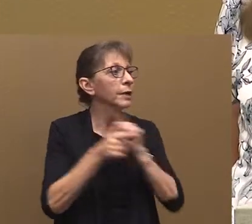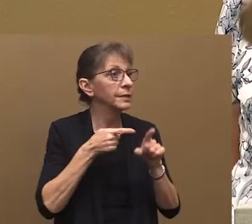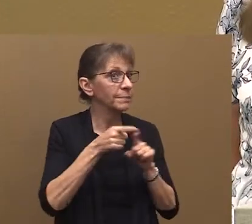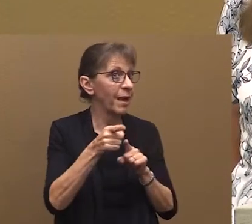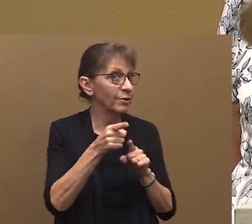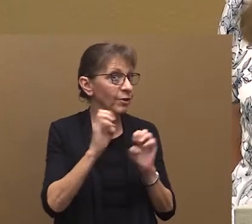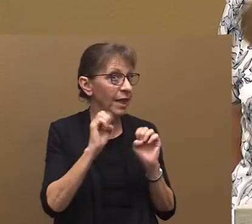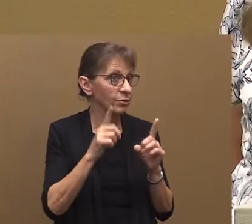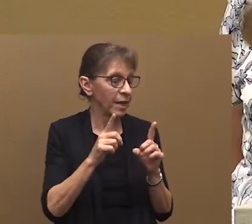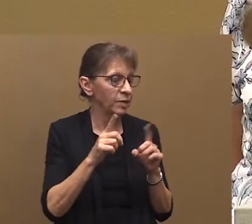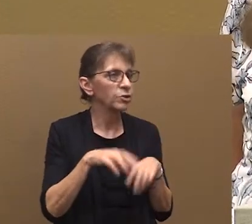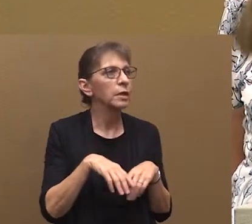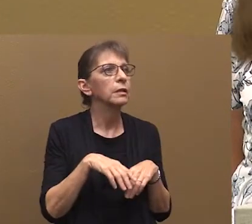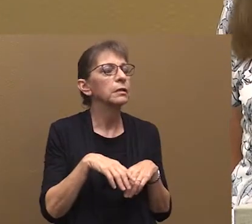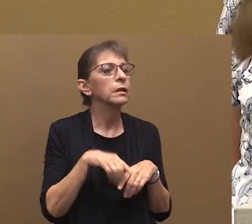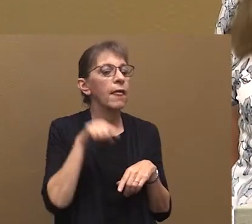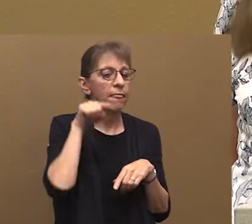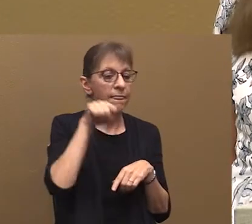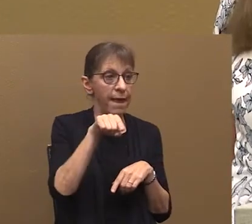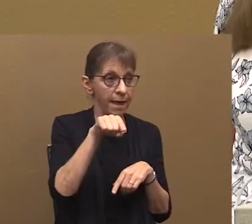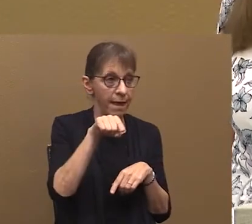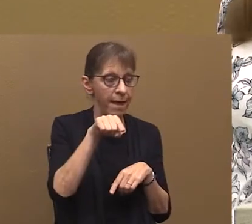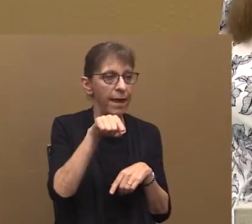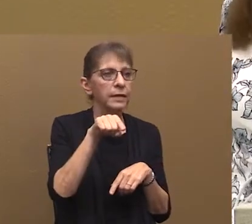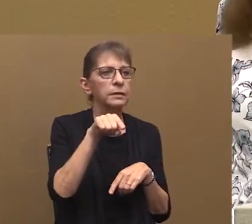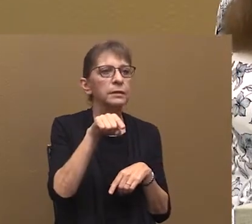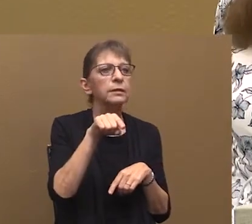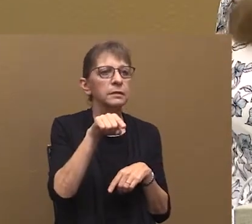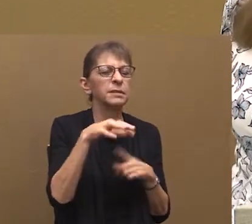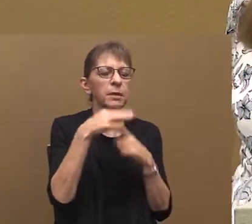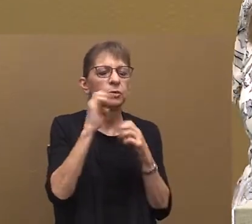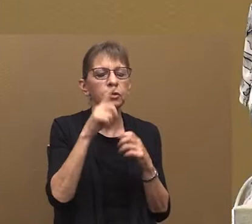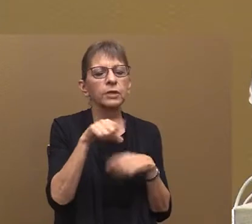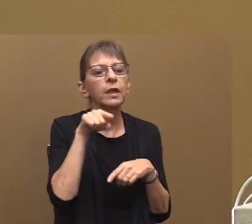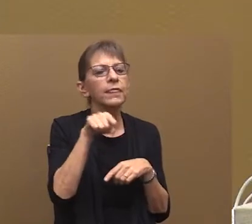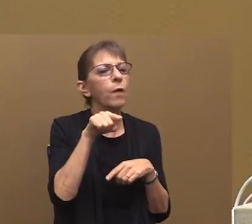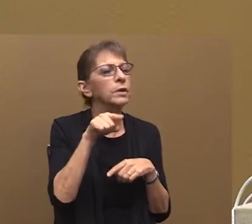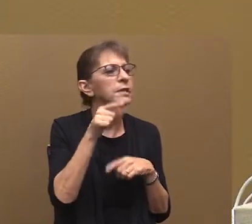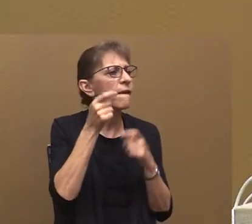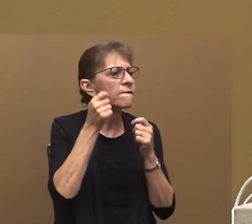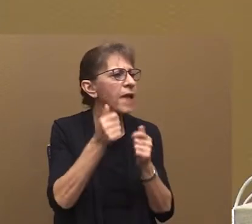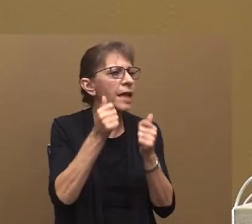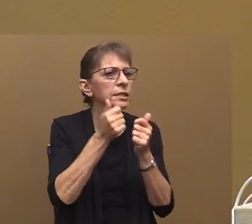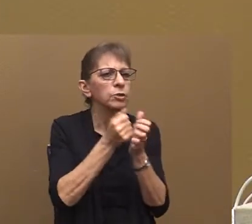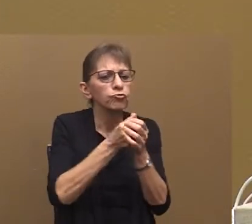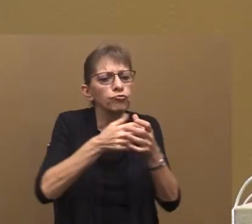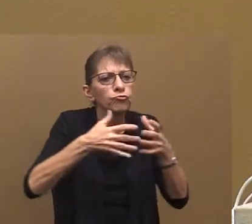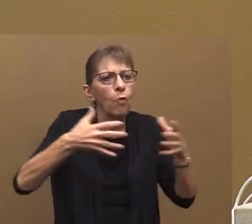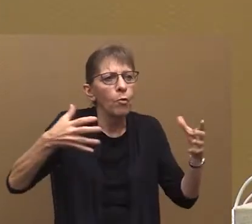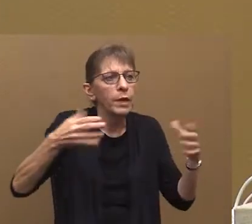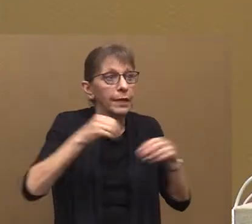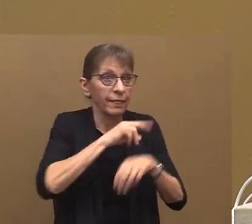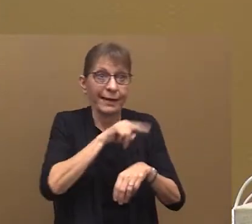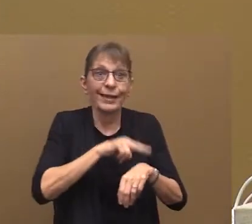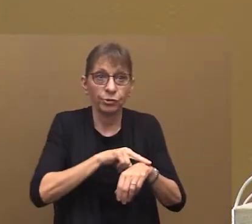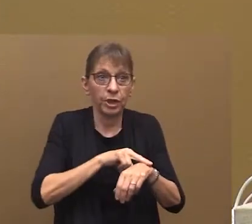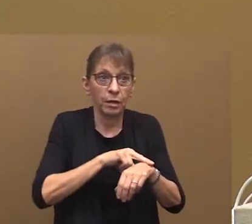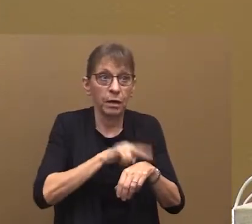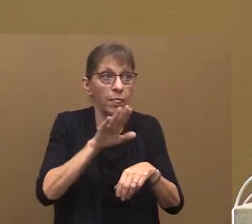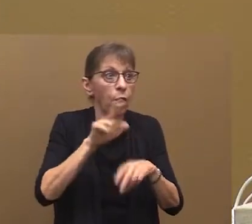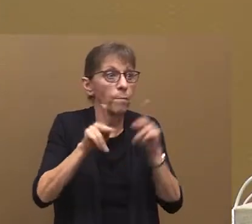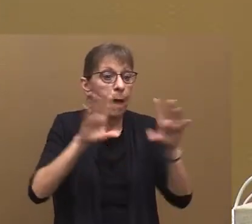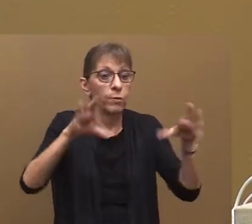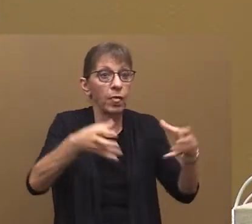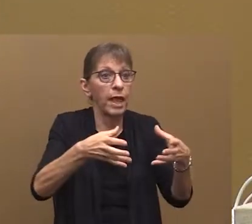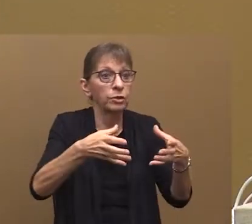Education. And that, at the time, was the fastest growing county in the nation, and their